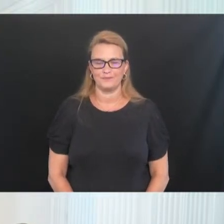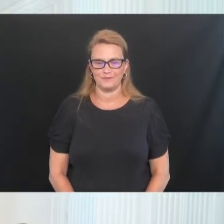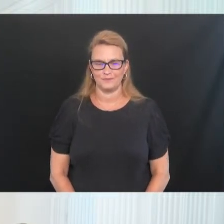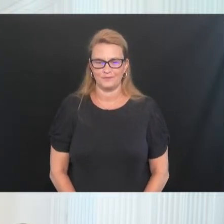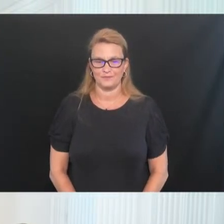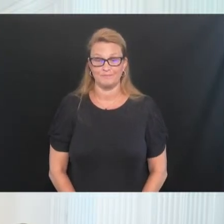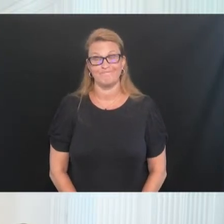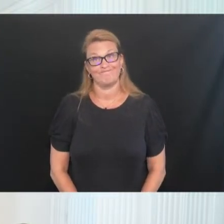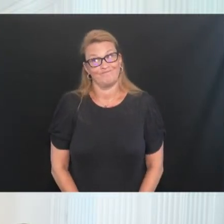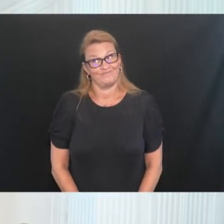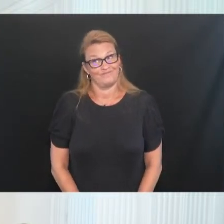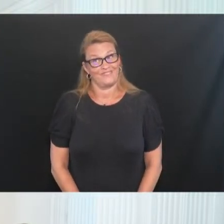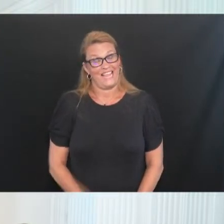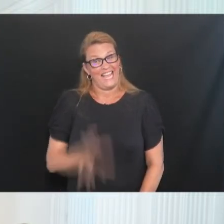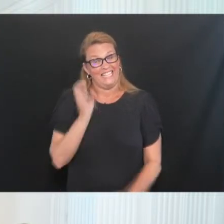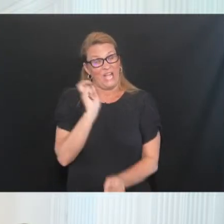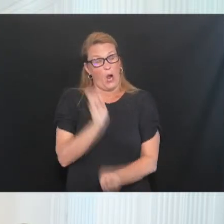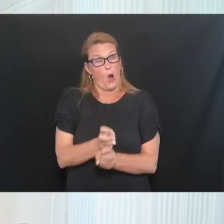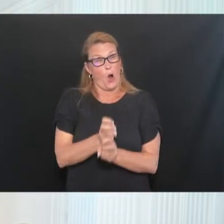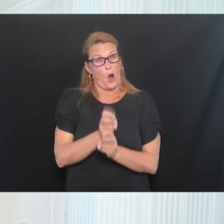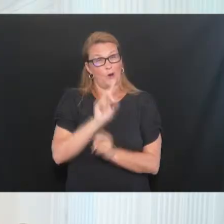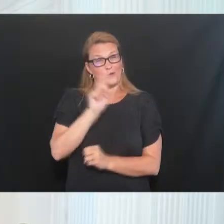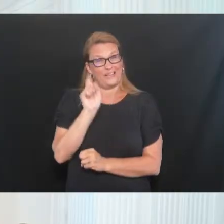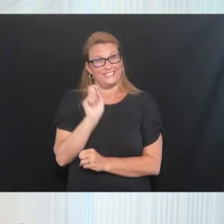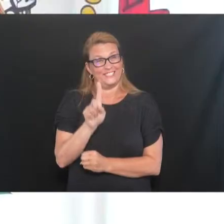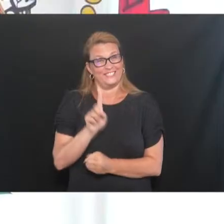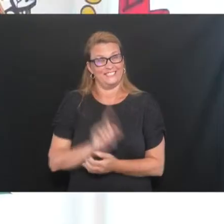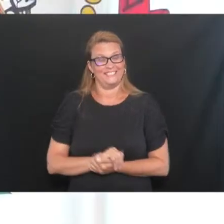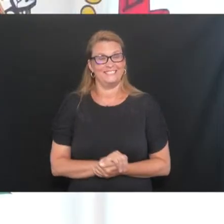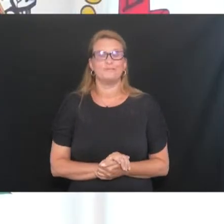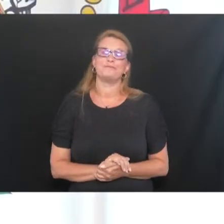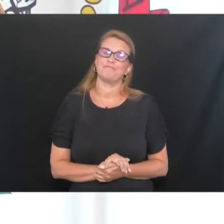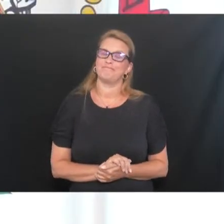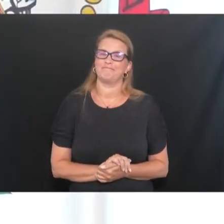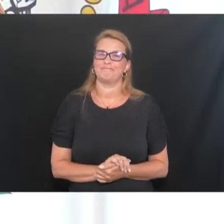Oh, Paul, that's a tough question.